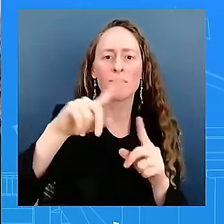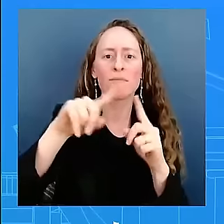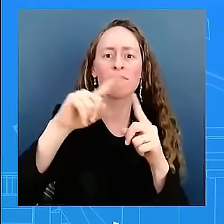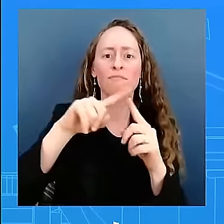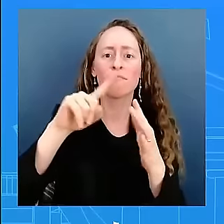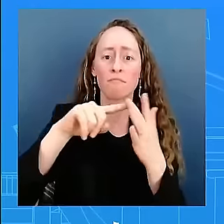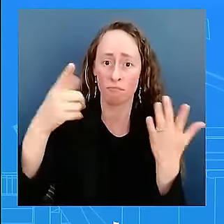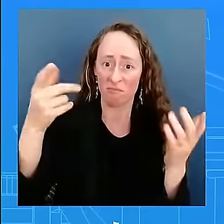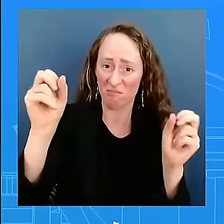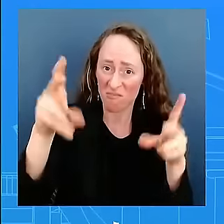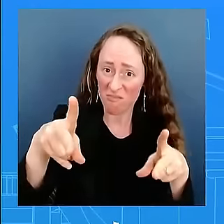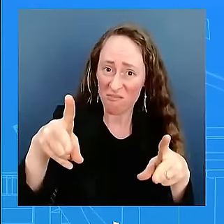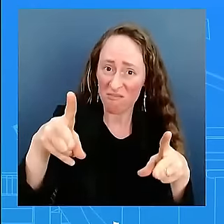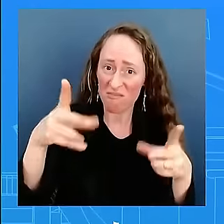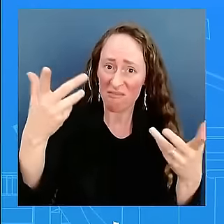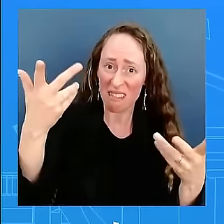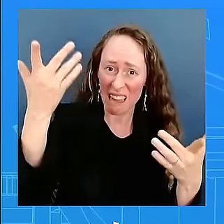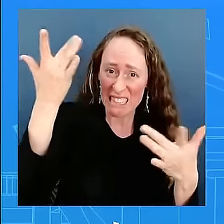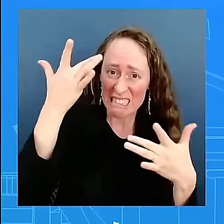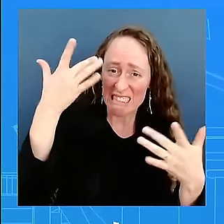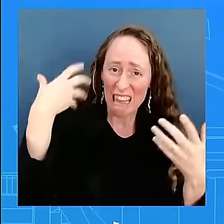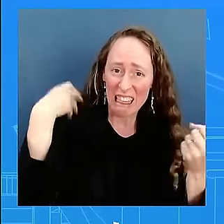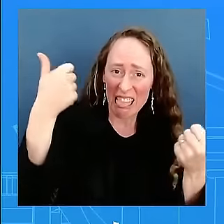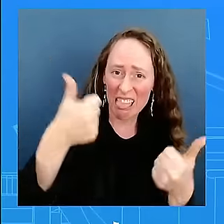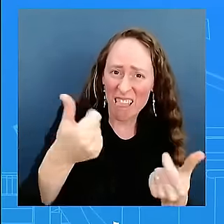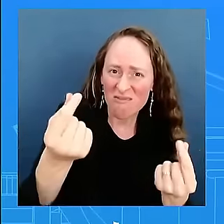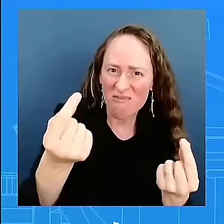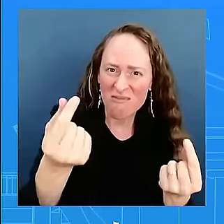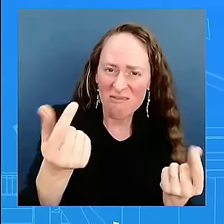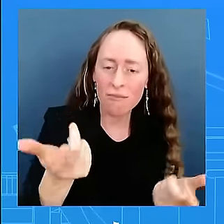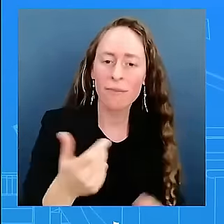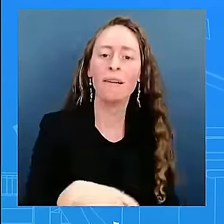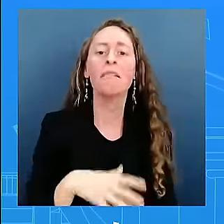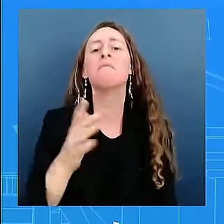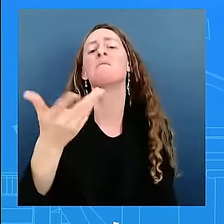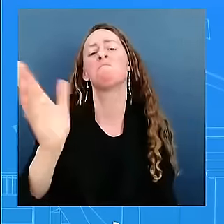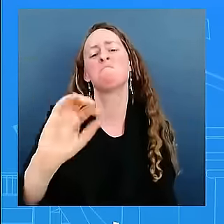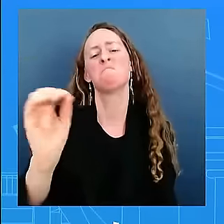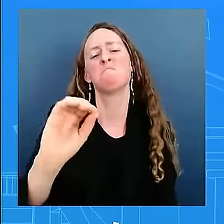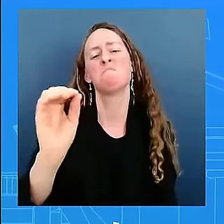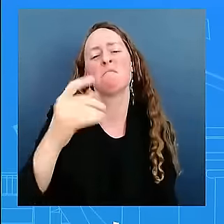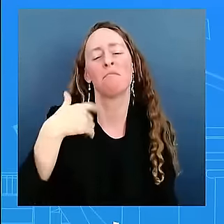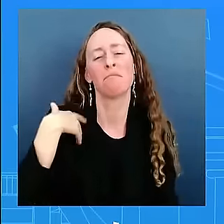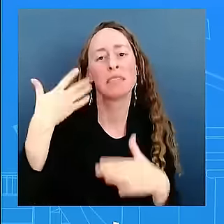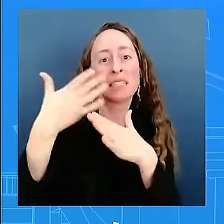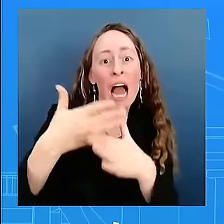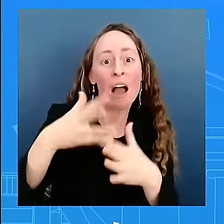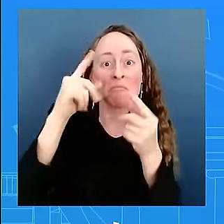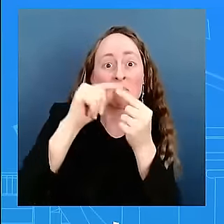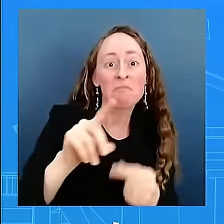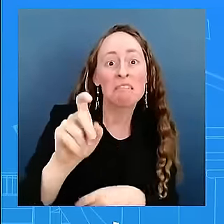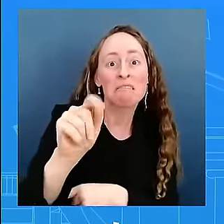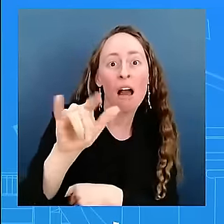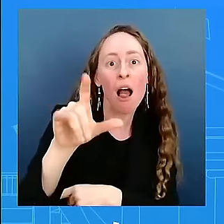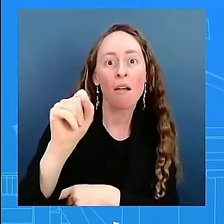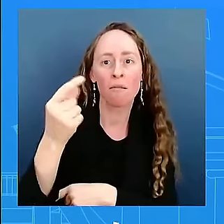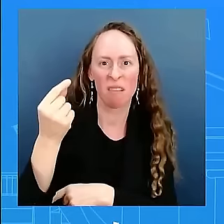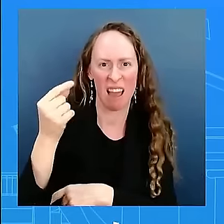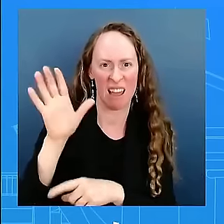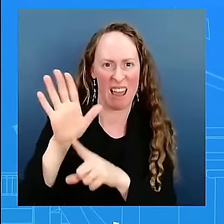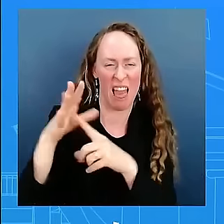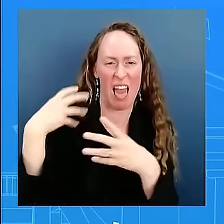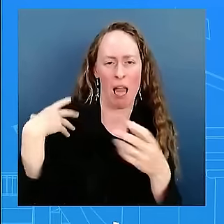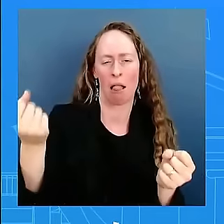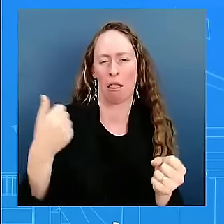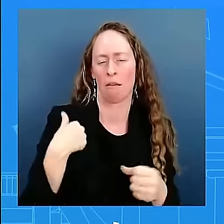going to get into details or into specifics or speak about their health. Obviously, they will be landing here in